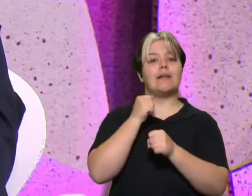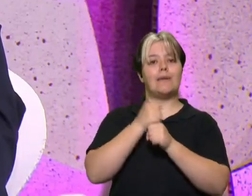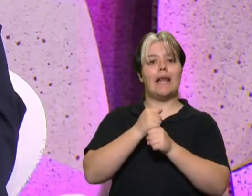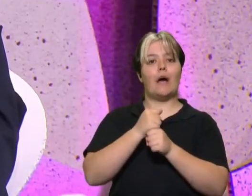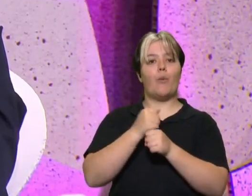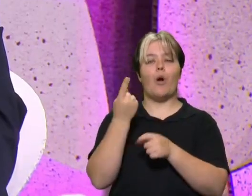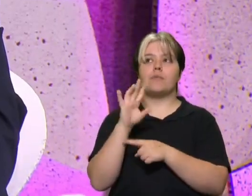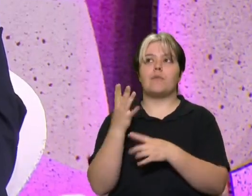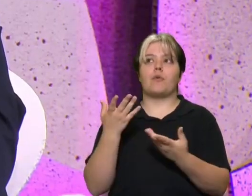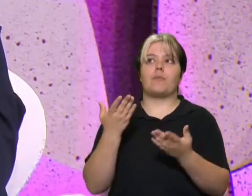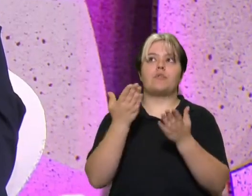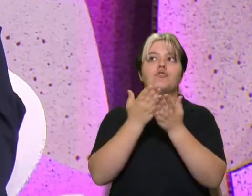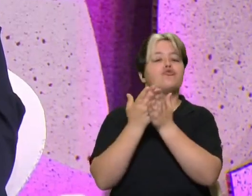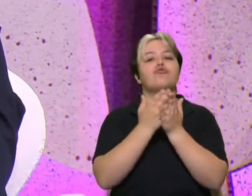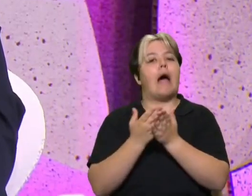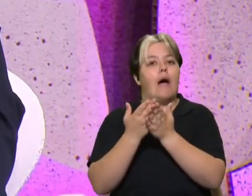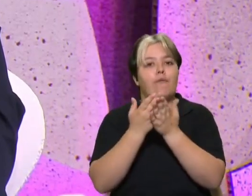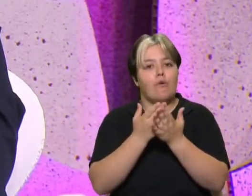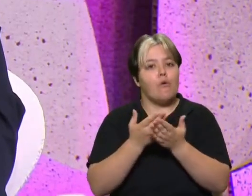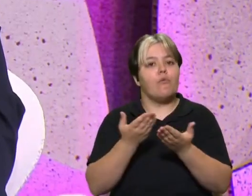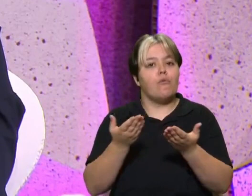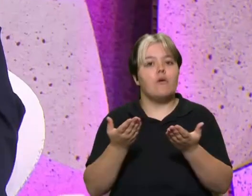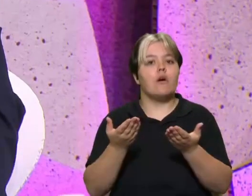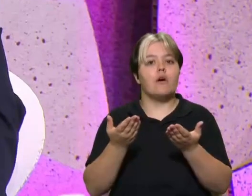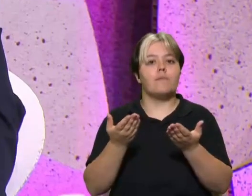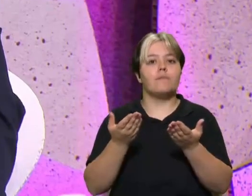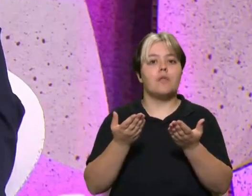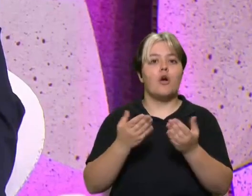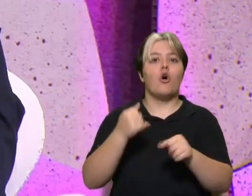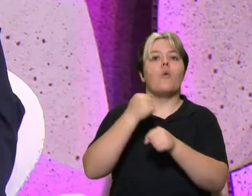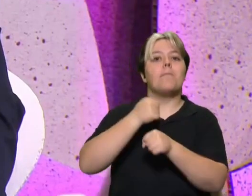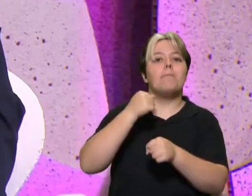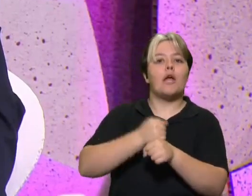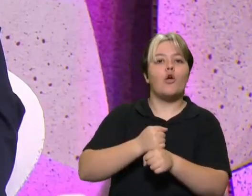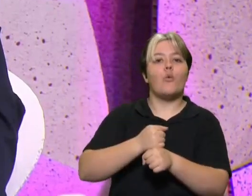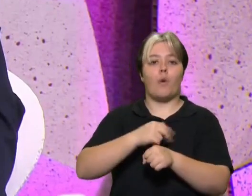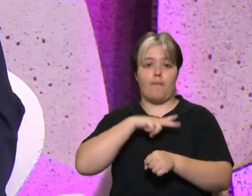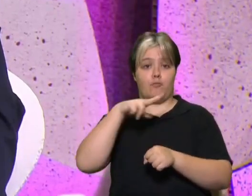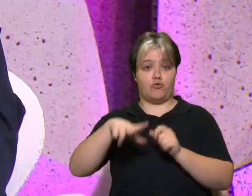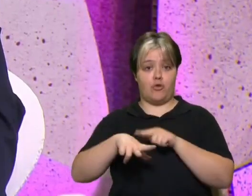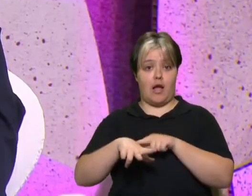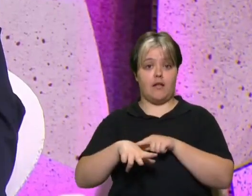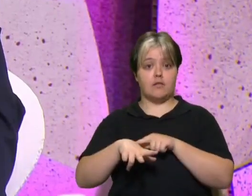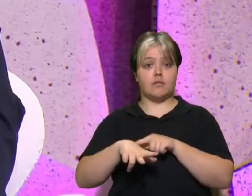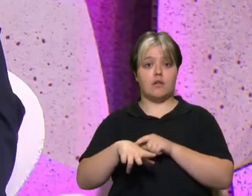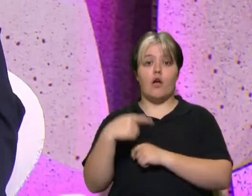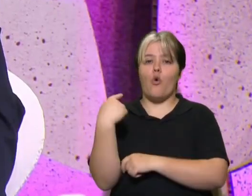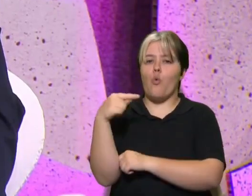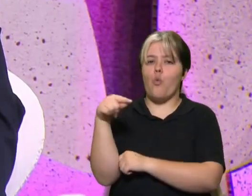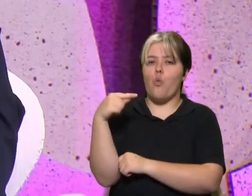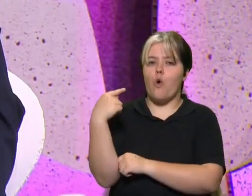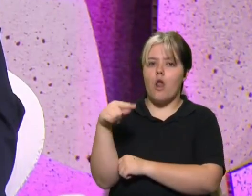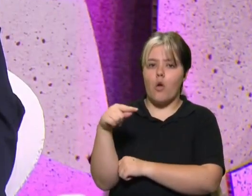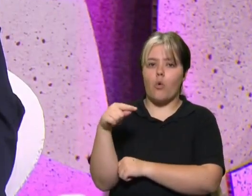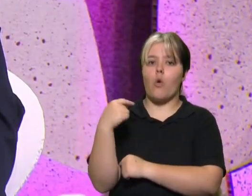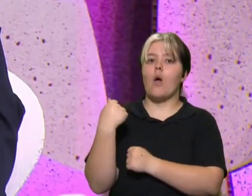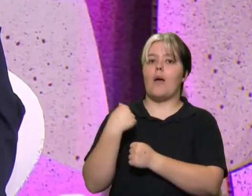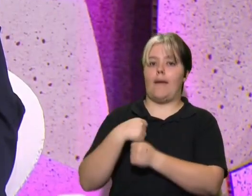colleagues that worked and studied employment in Portugal,